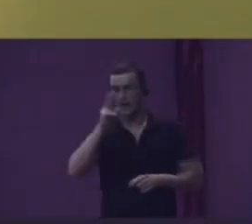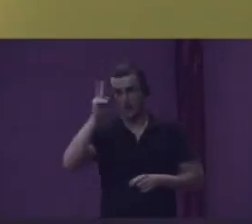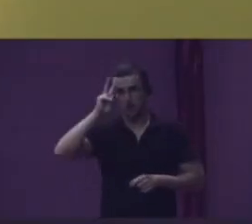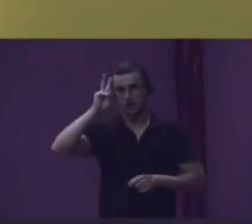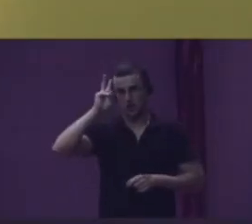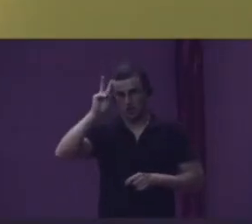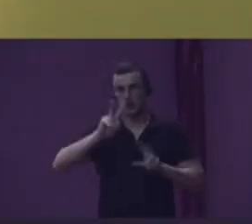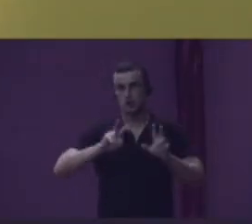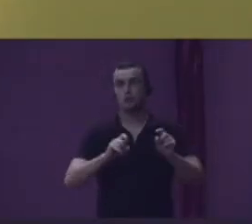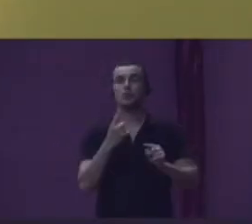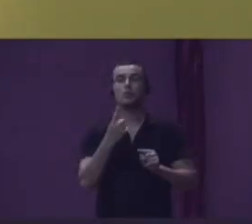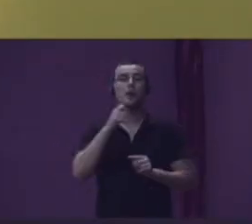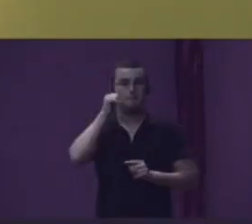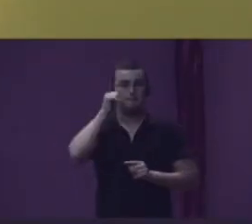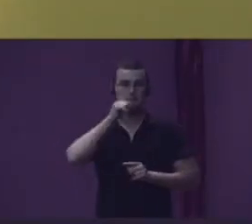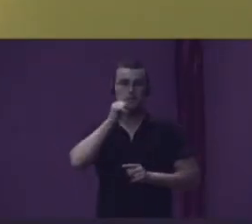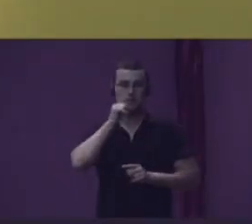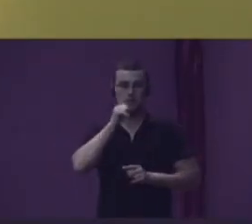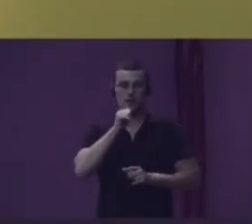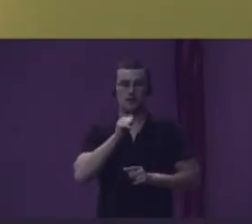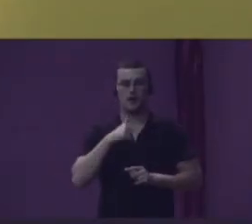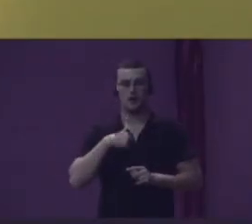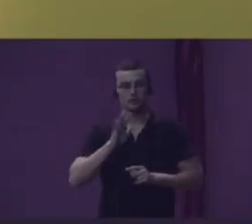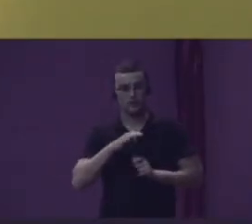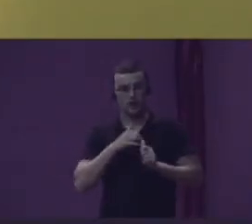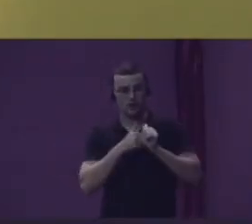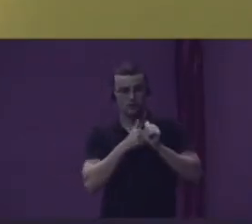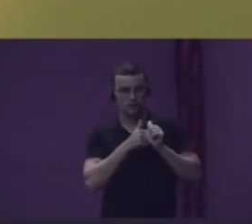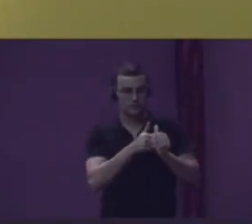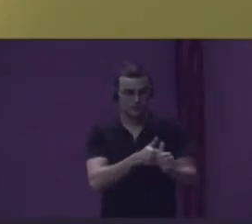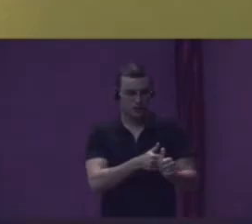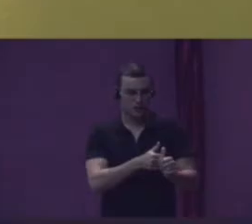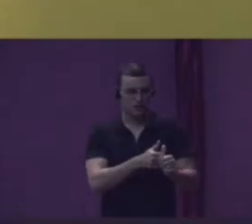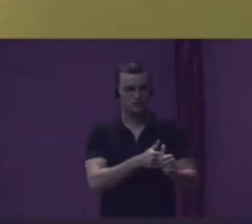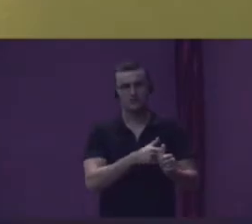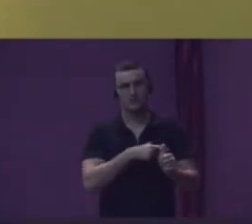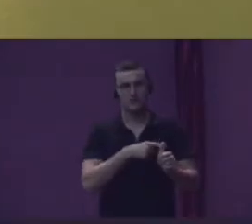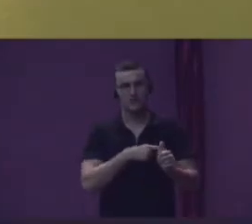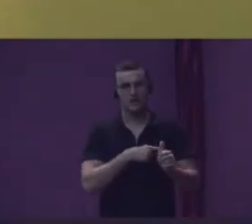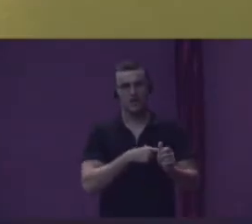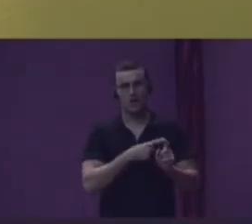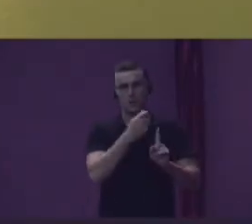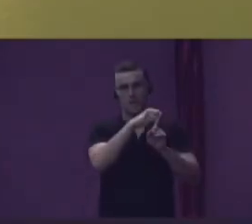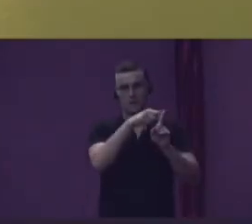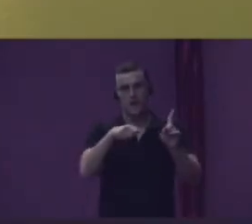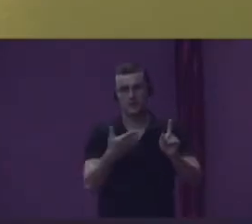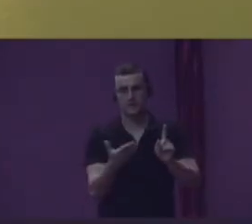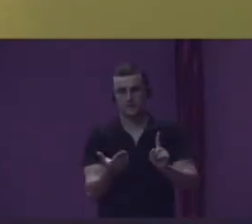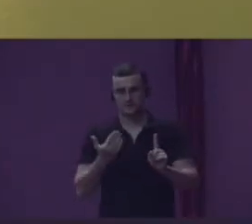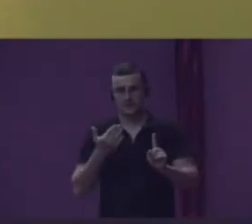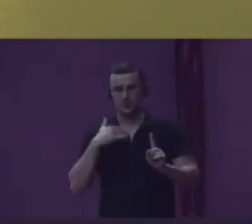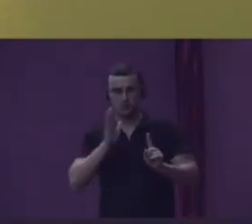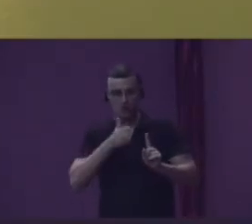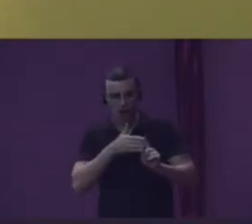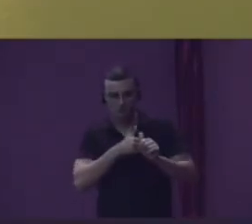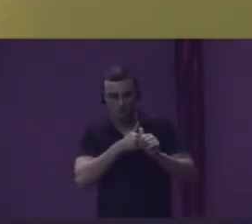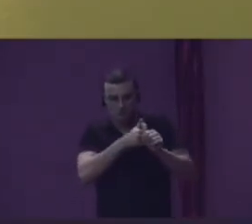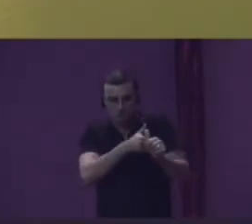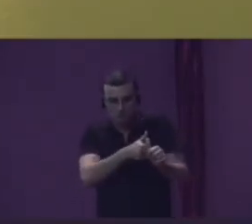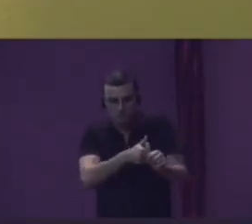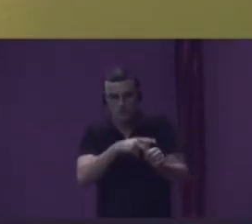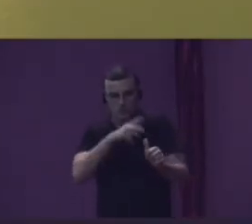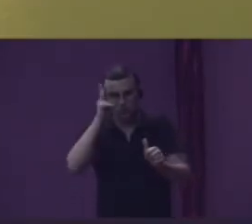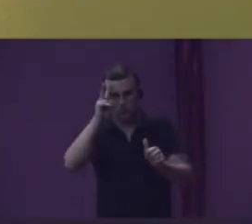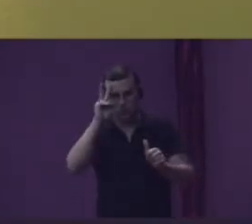the past few months as perhaps an example of the intersection between too much too soon, too little, too late,